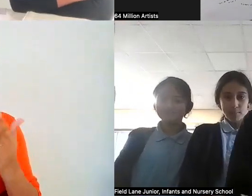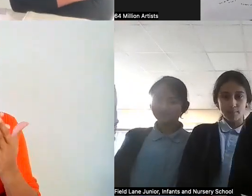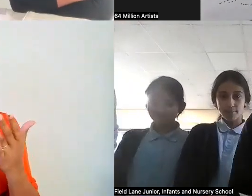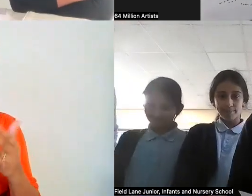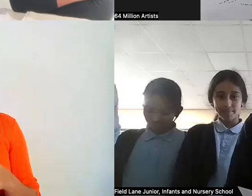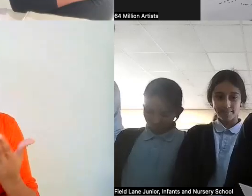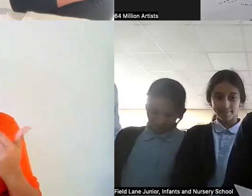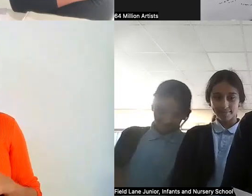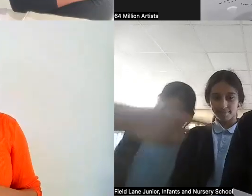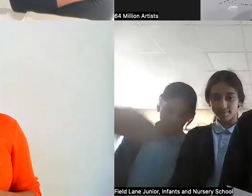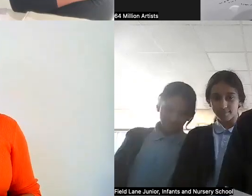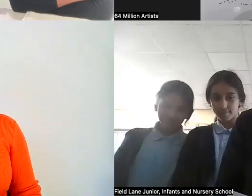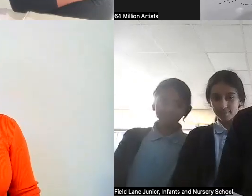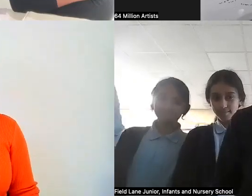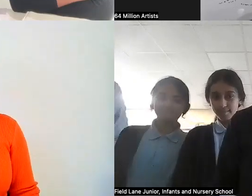written.